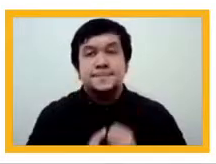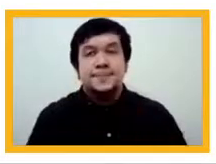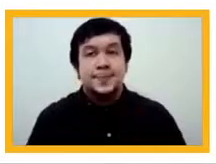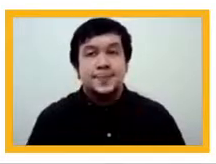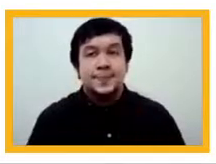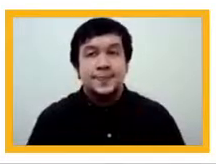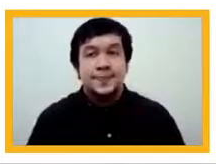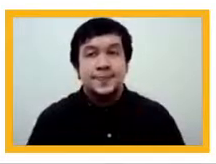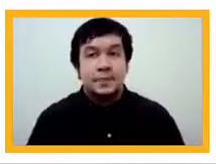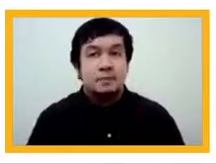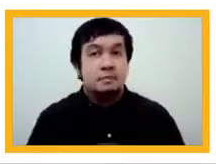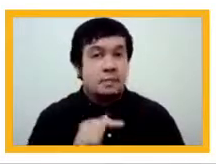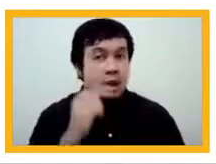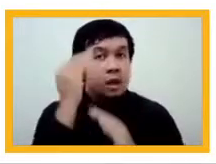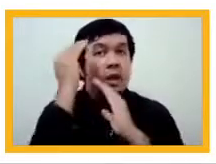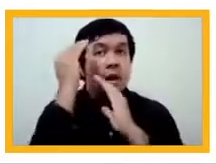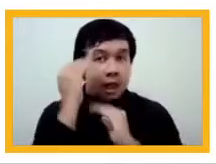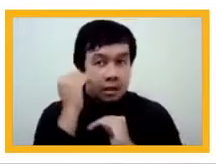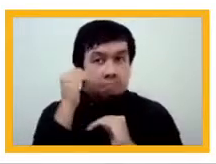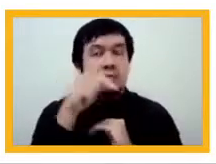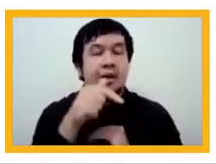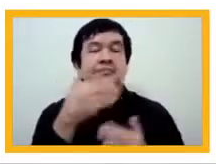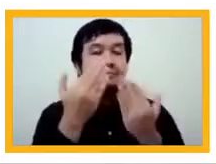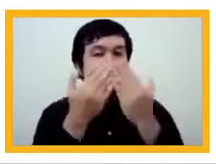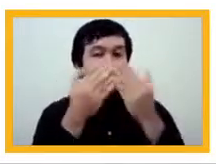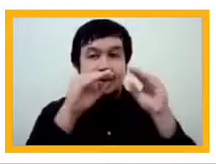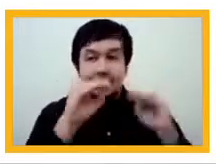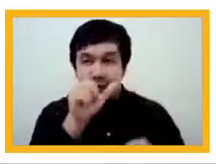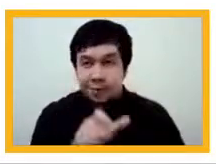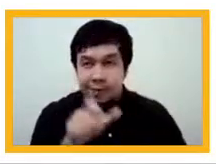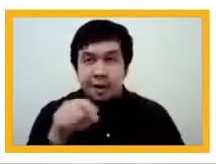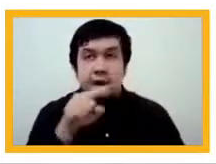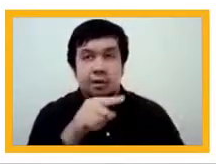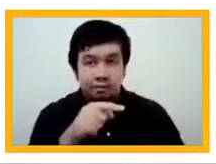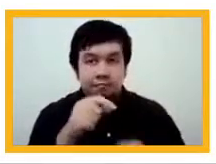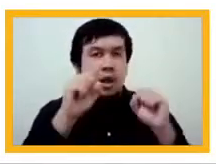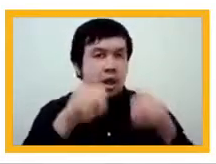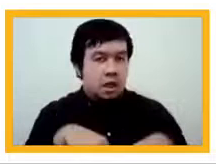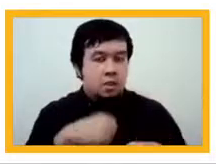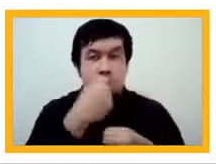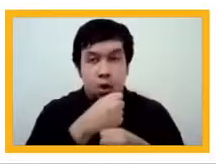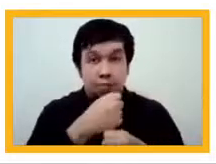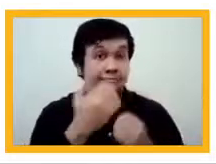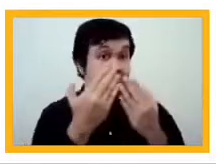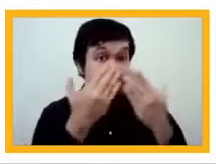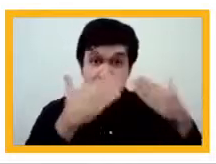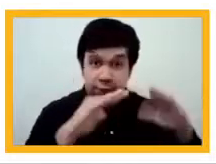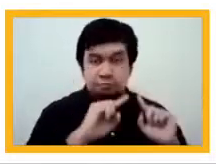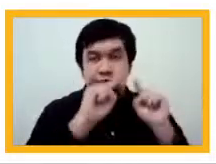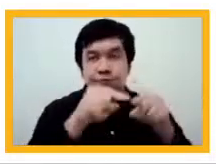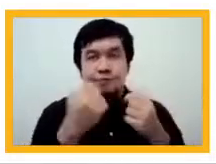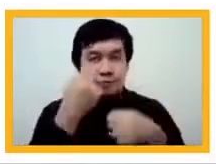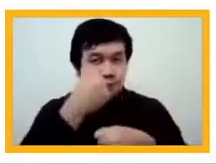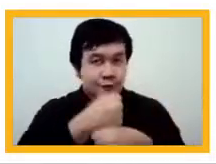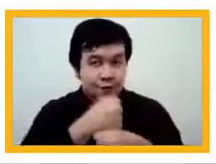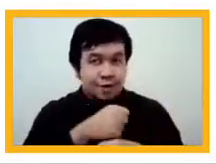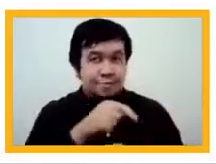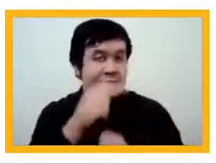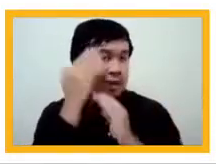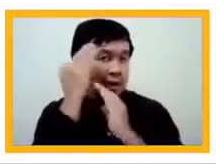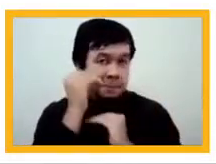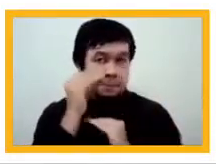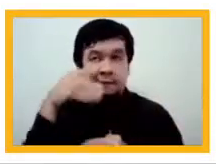our students get a job after higher education, and we expect them, they can adapt to the